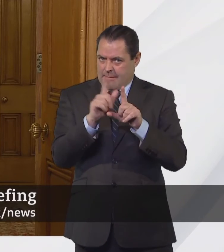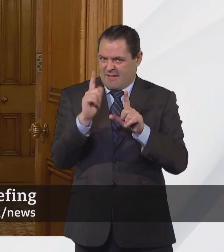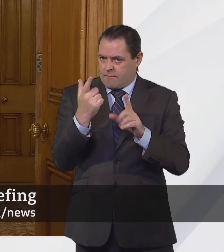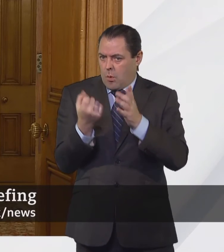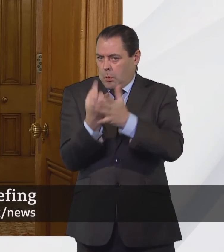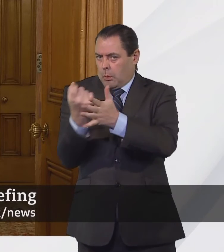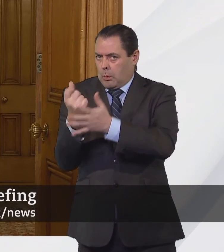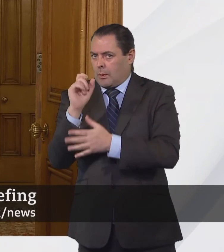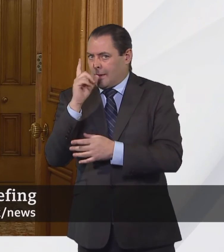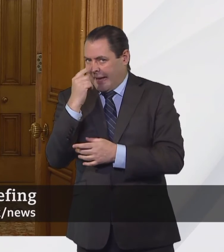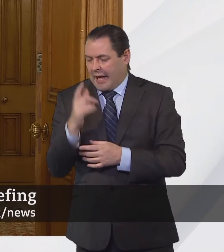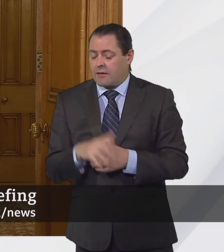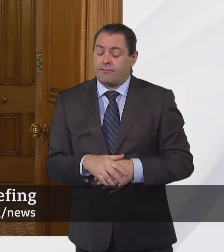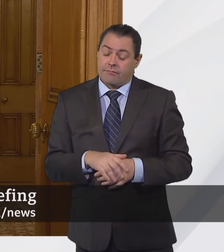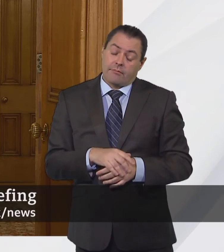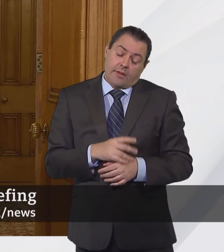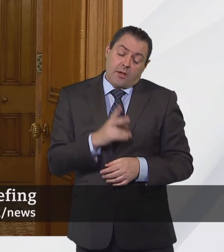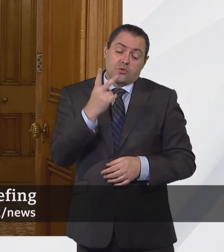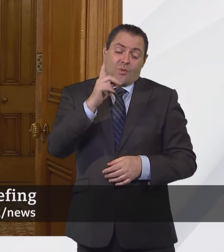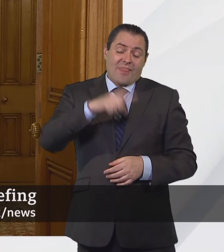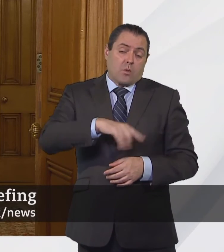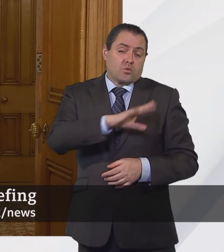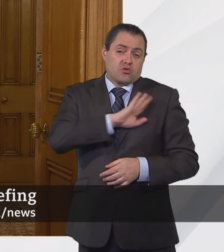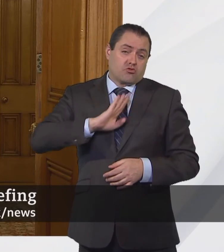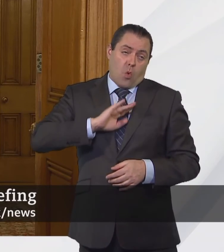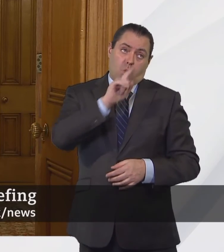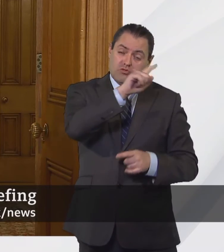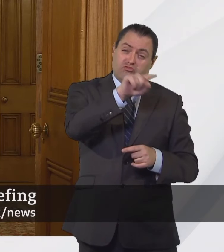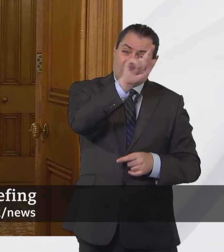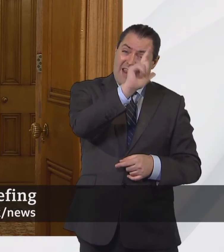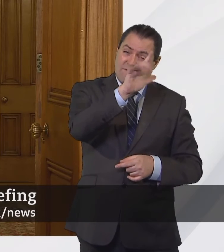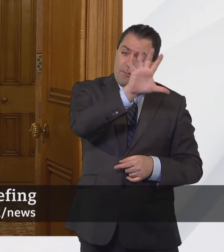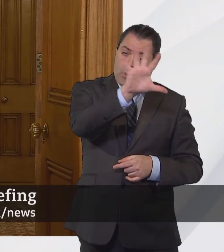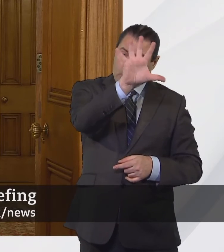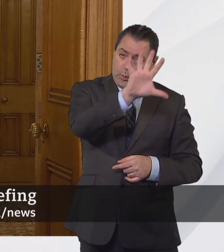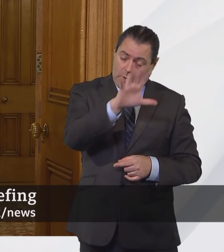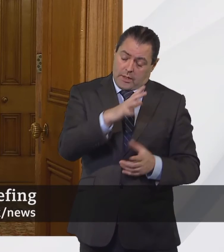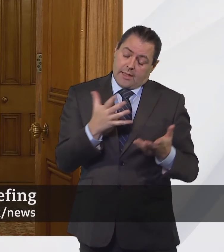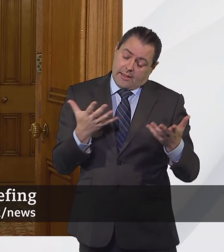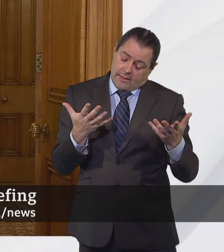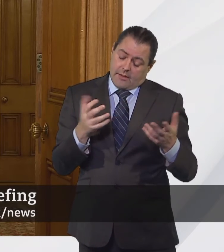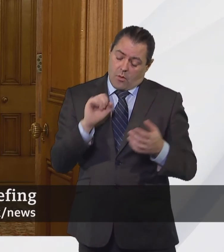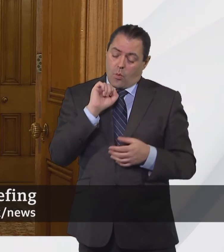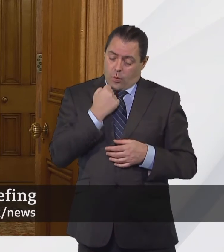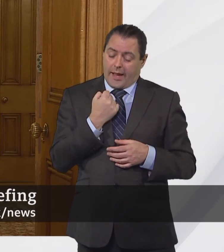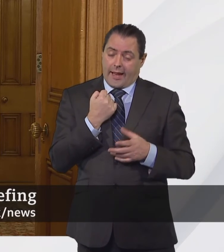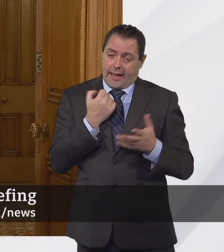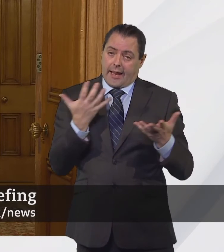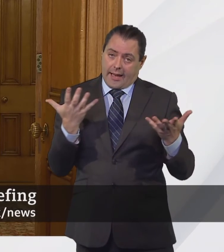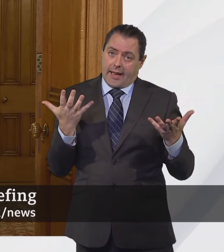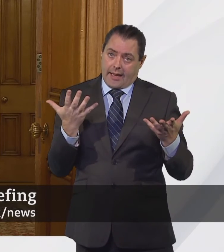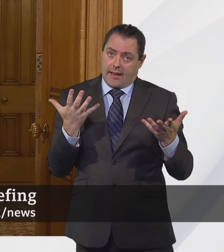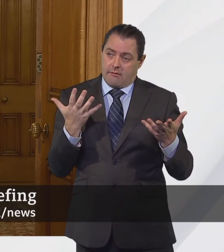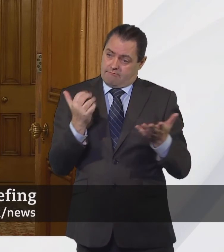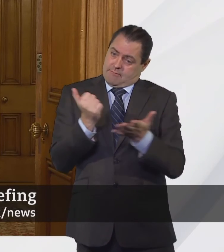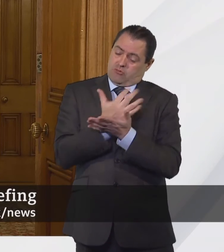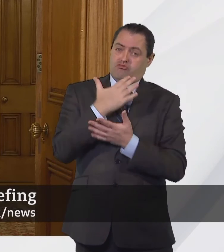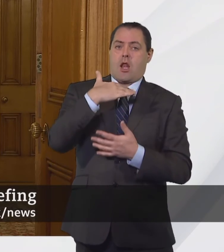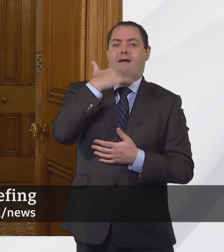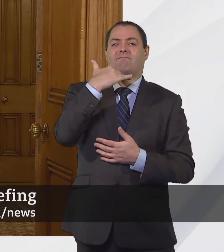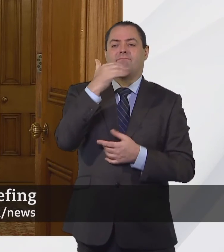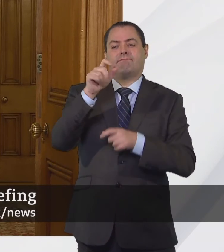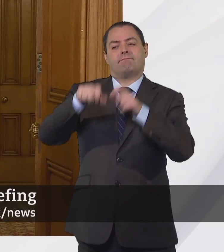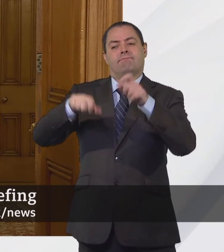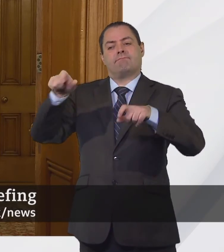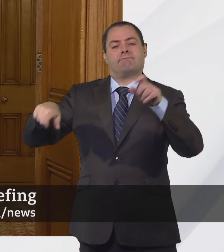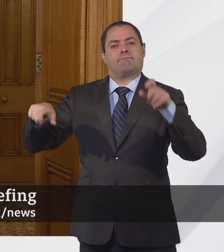the 2,000 troops, but we will make sure that we have adequate numbers of